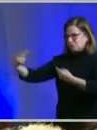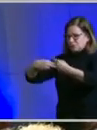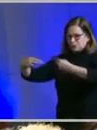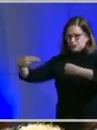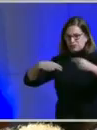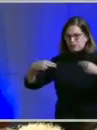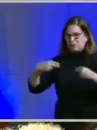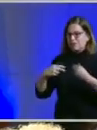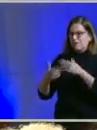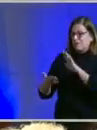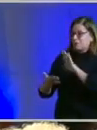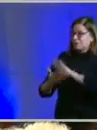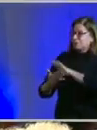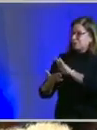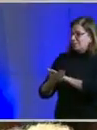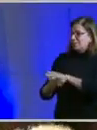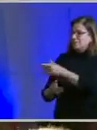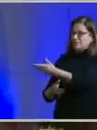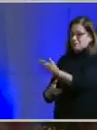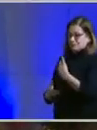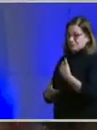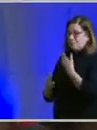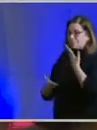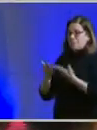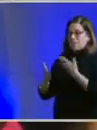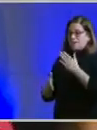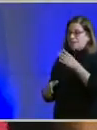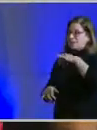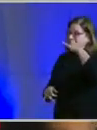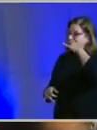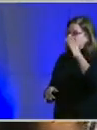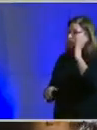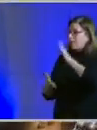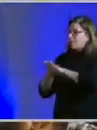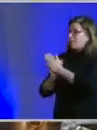becoming police officers on the Metropolitan Police Department. That's great news.